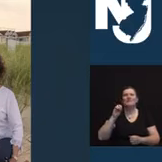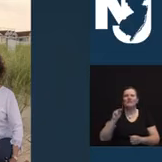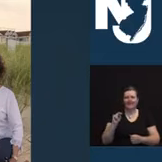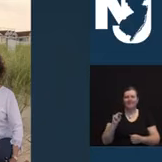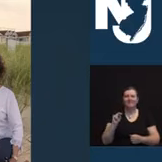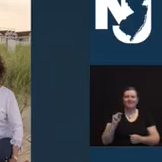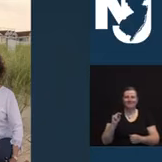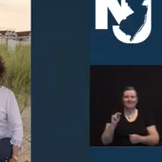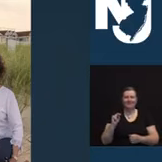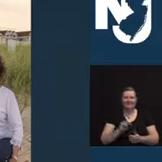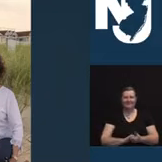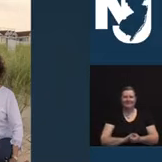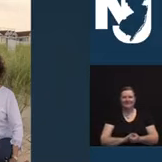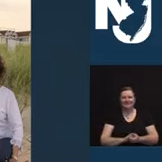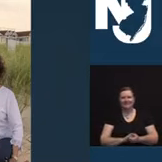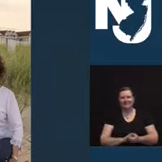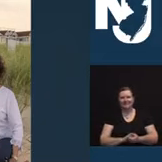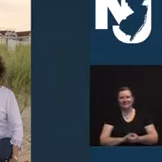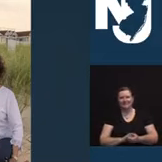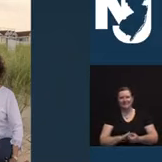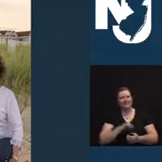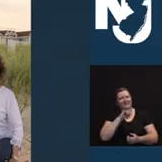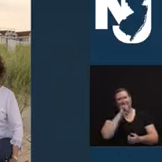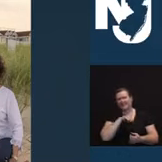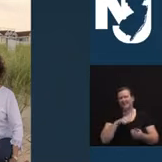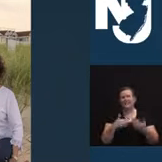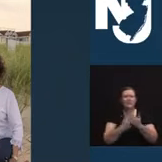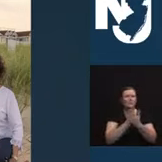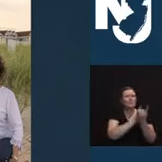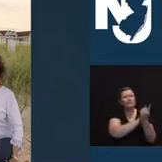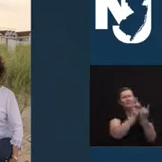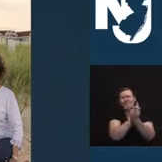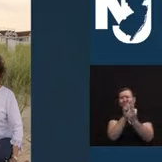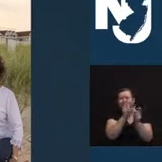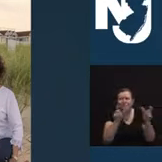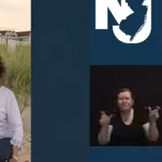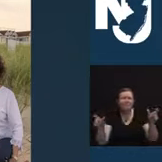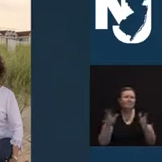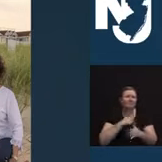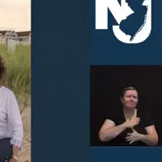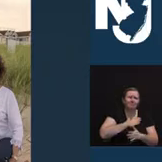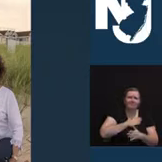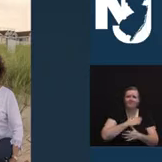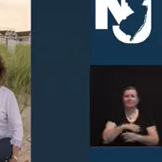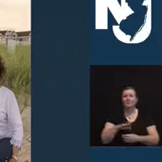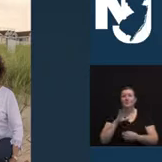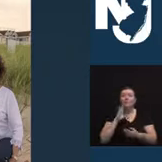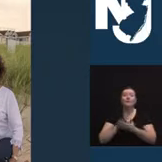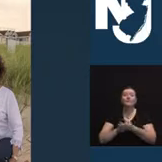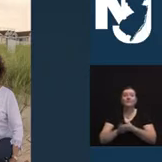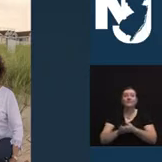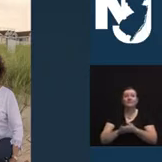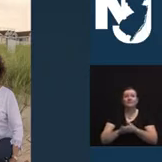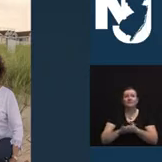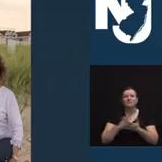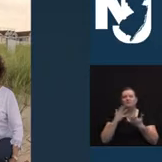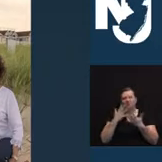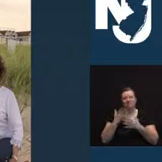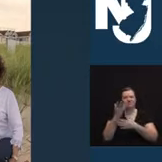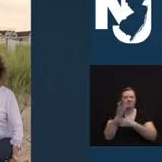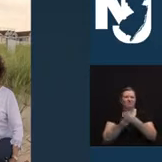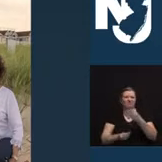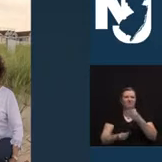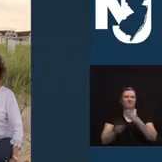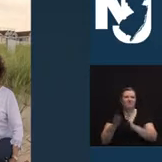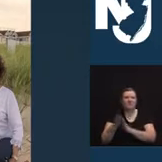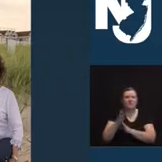he loved meeting new people. His wife, Irene, sadly passed back in 2009. He